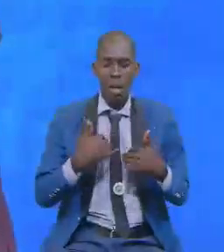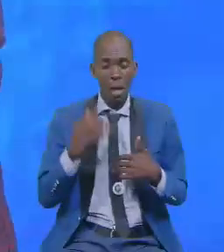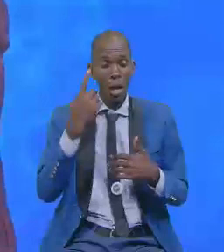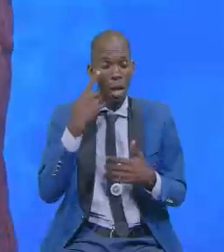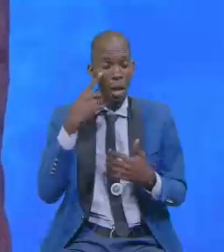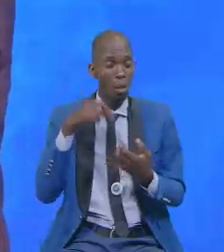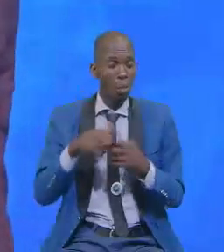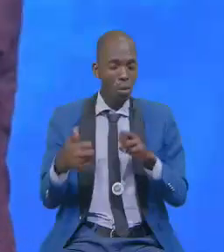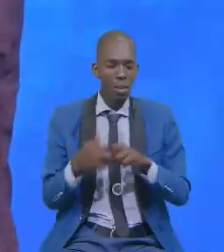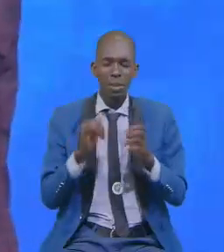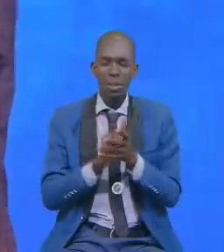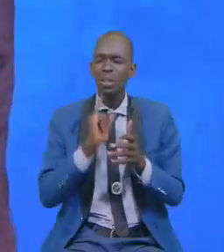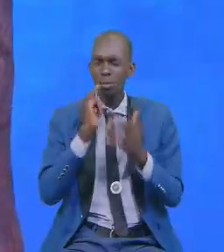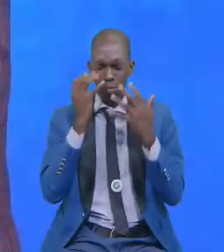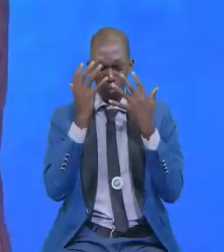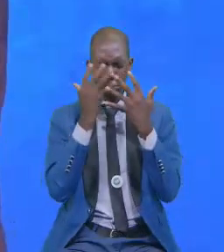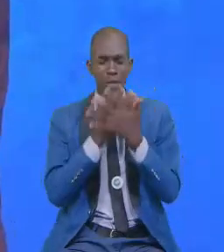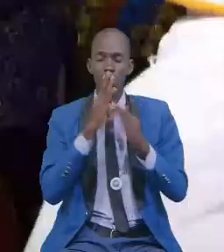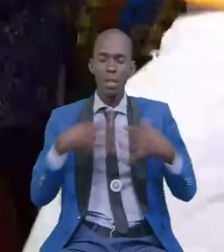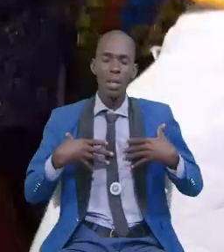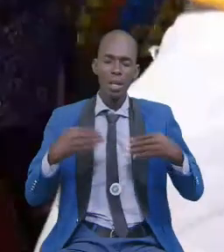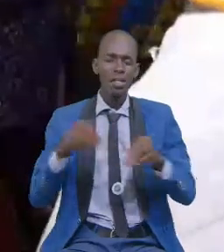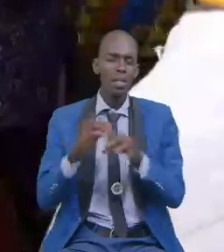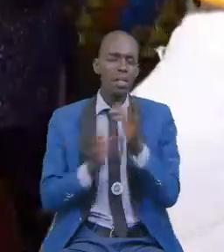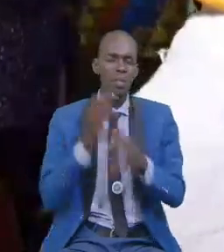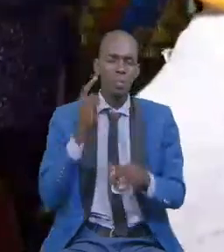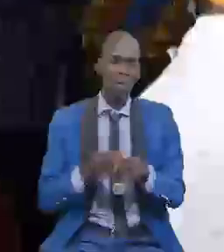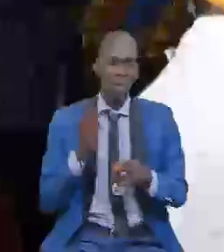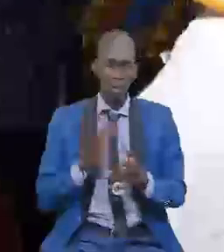is dim, be healed in Jesus' name.